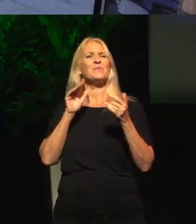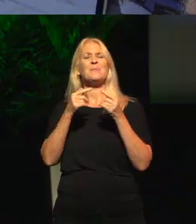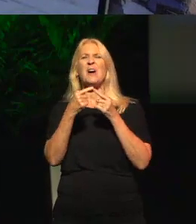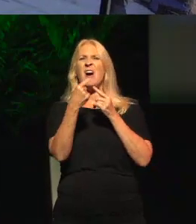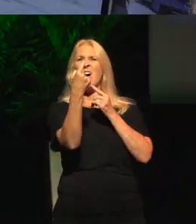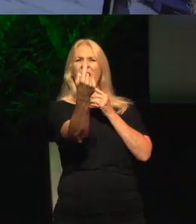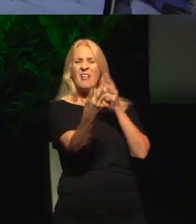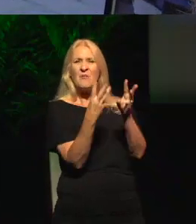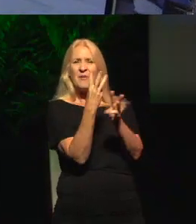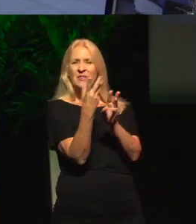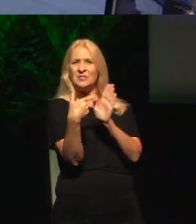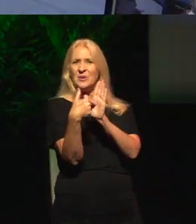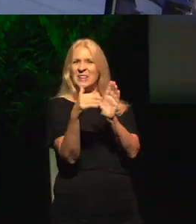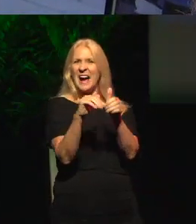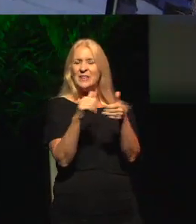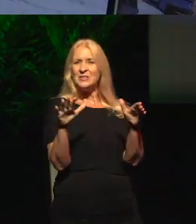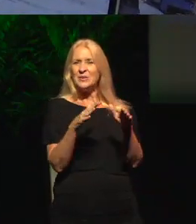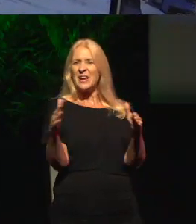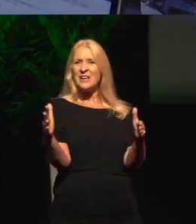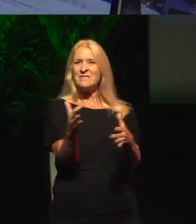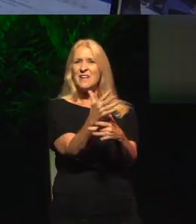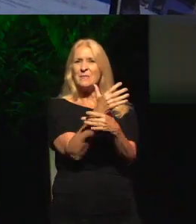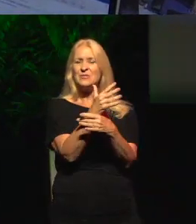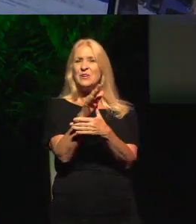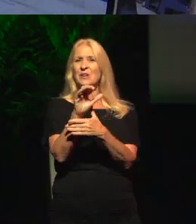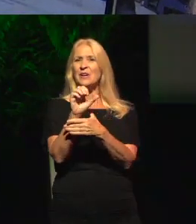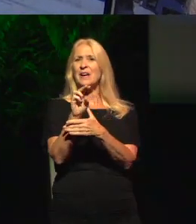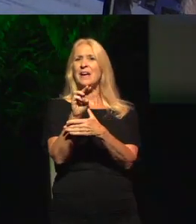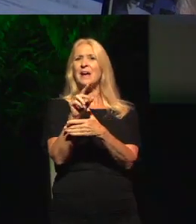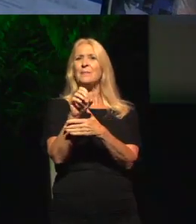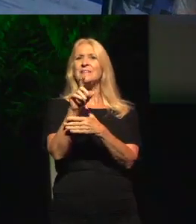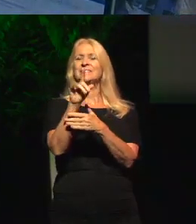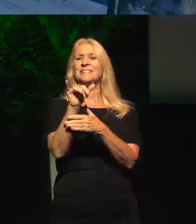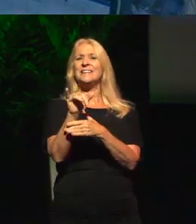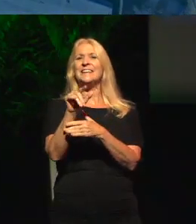how he's doing from the German Embassy in Tel Aviv, Israel.